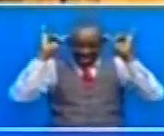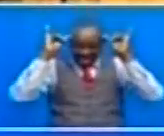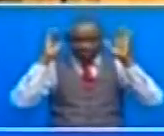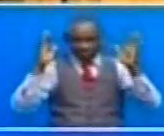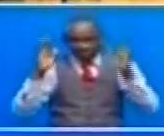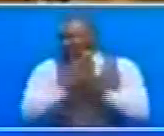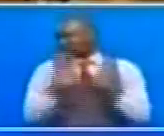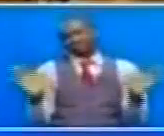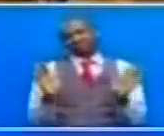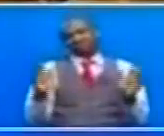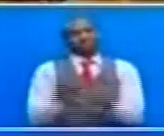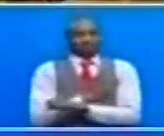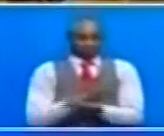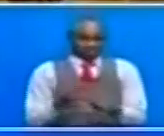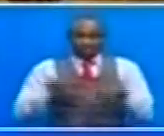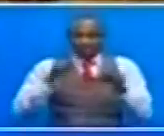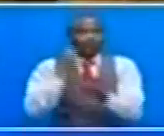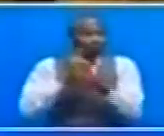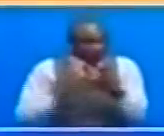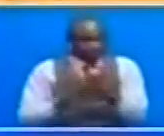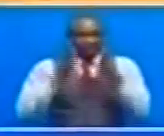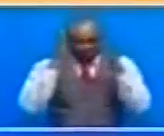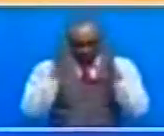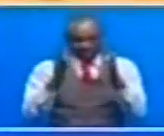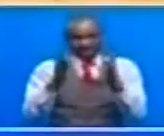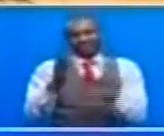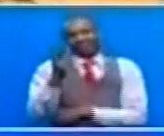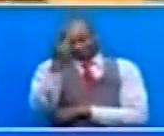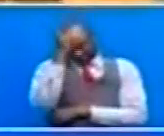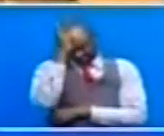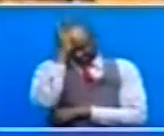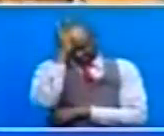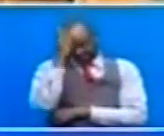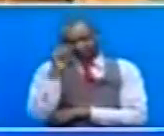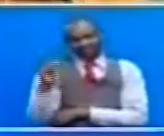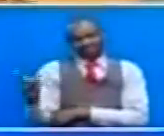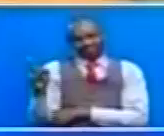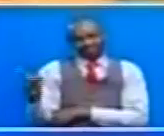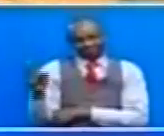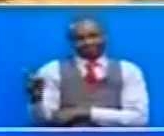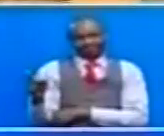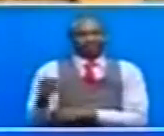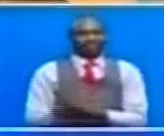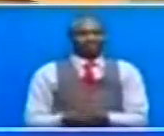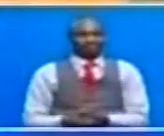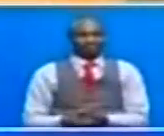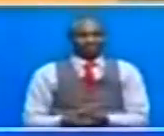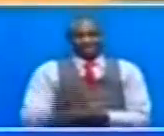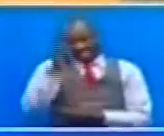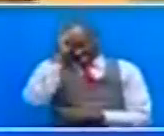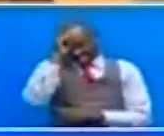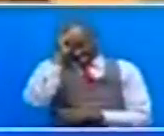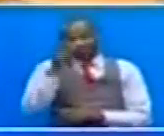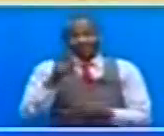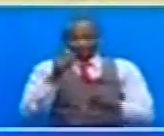number of dairy cows. Instead, Charles has claimed his spot in the dairy industry as a goat dairy farmer. Dairy goat farming